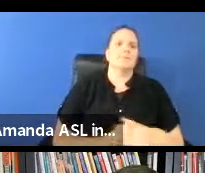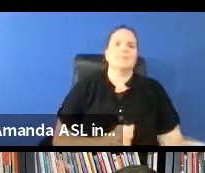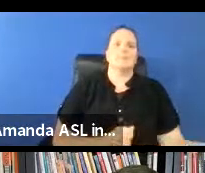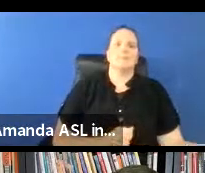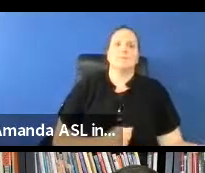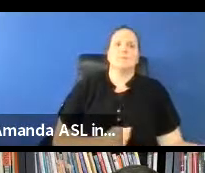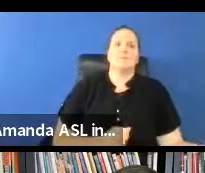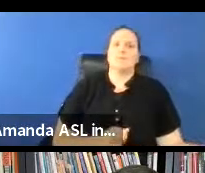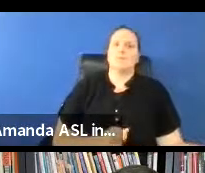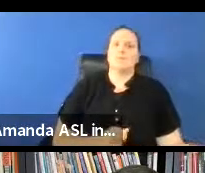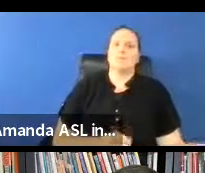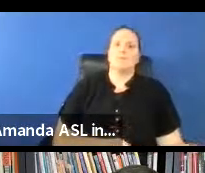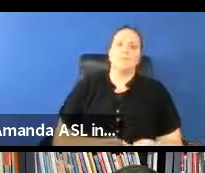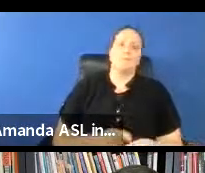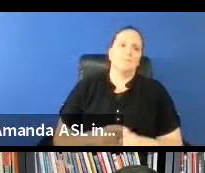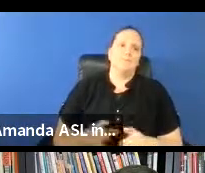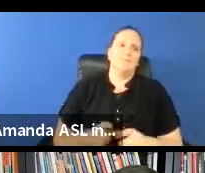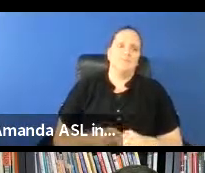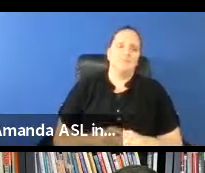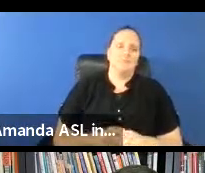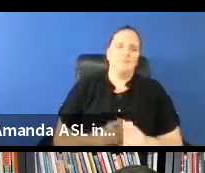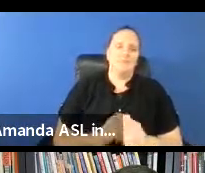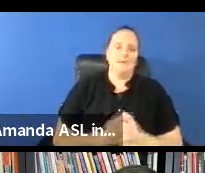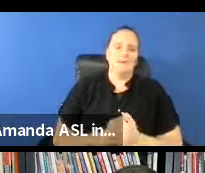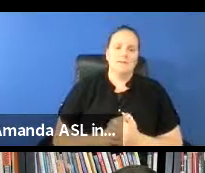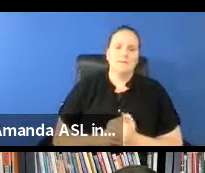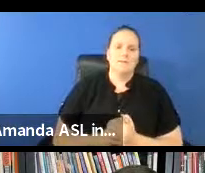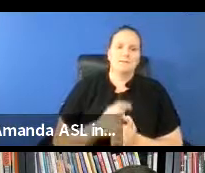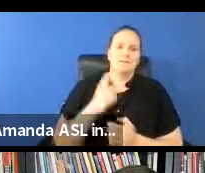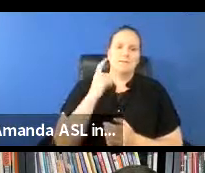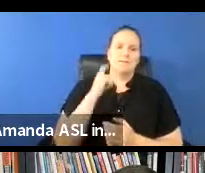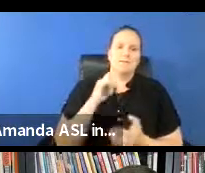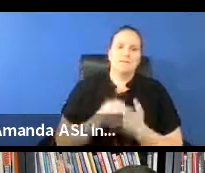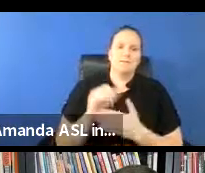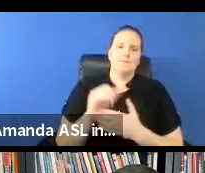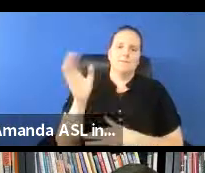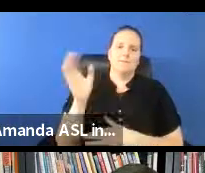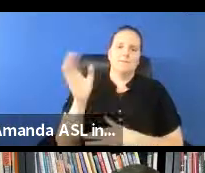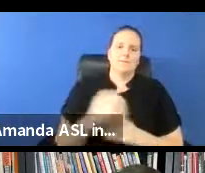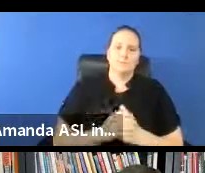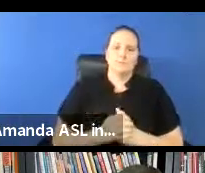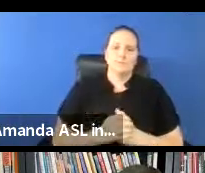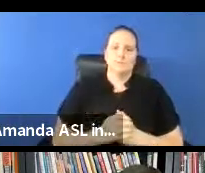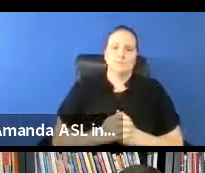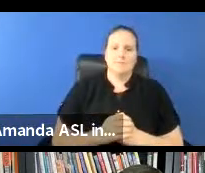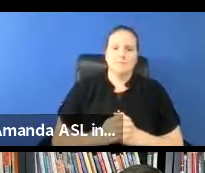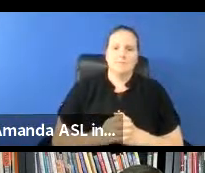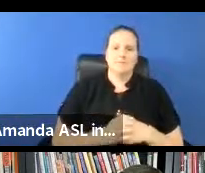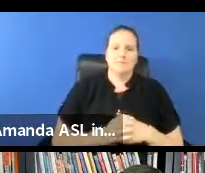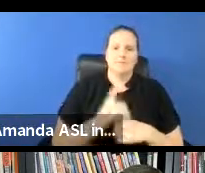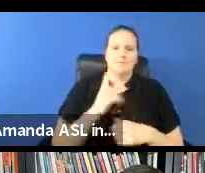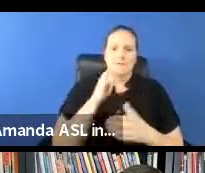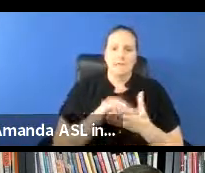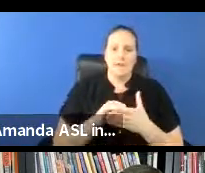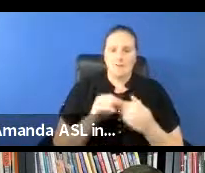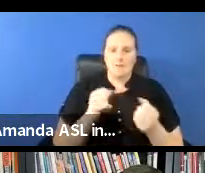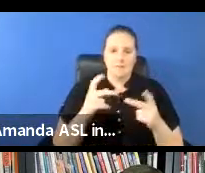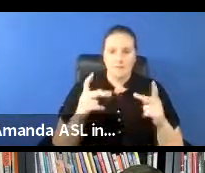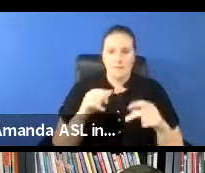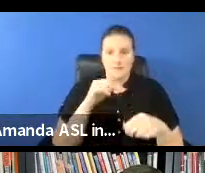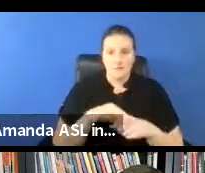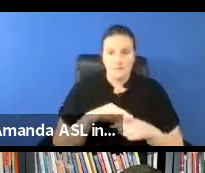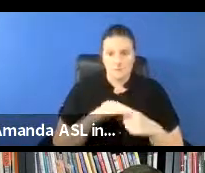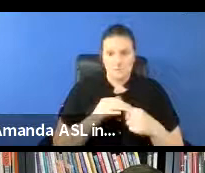Martha both want to stay where, so you guys want to stay and ask questions, not move to presentations. Got some arrows. Most people aren't